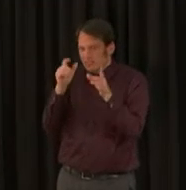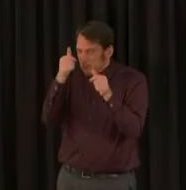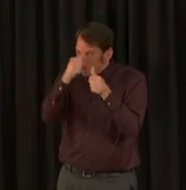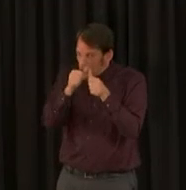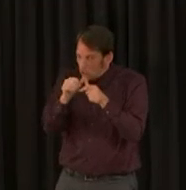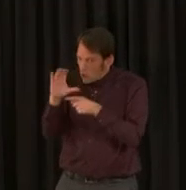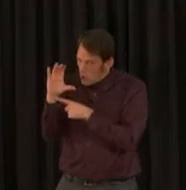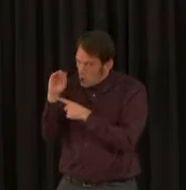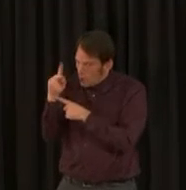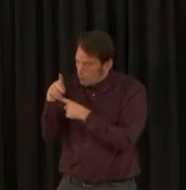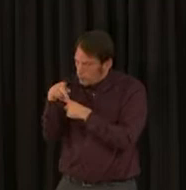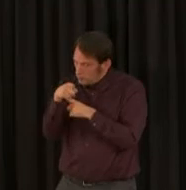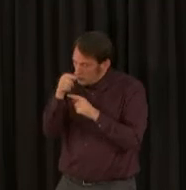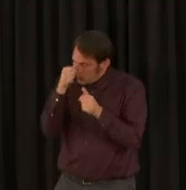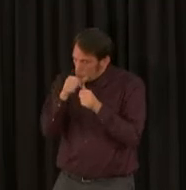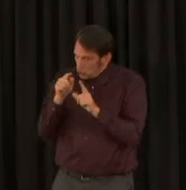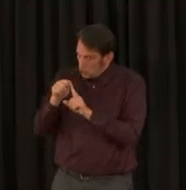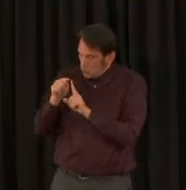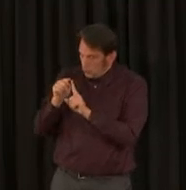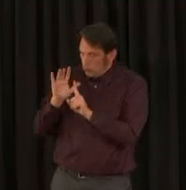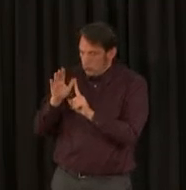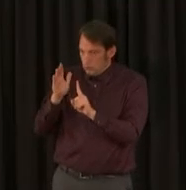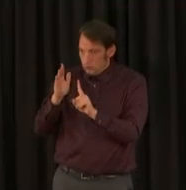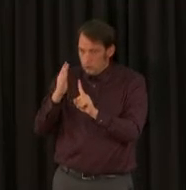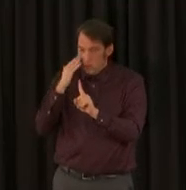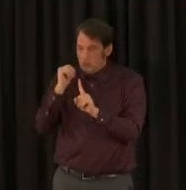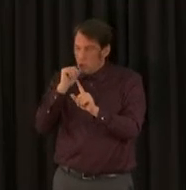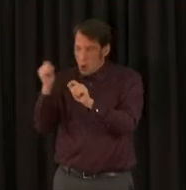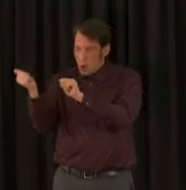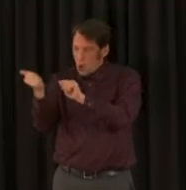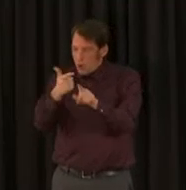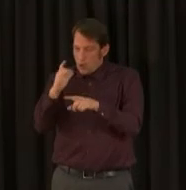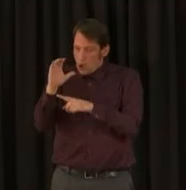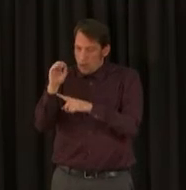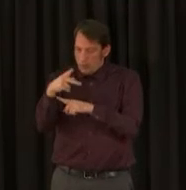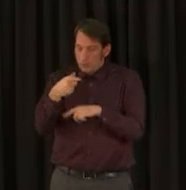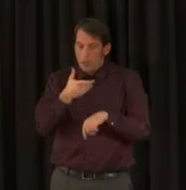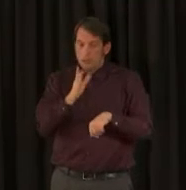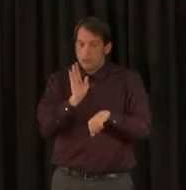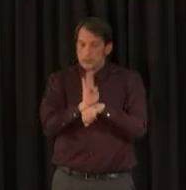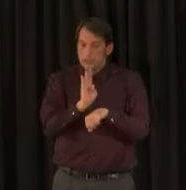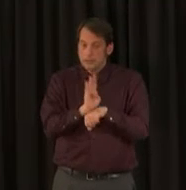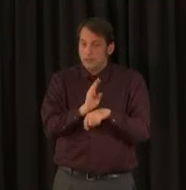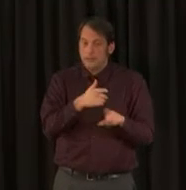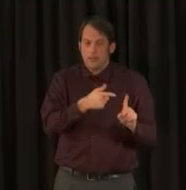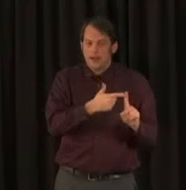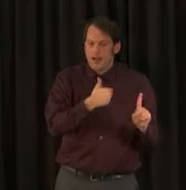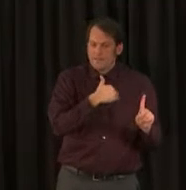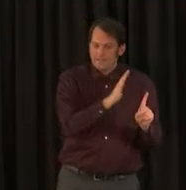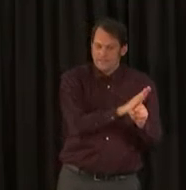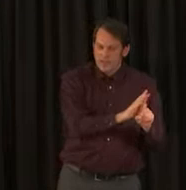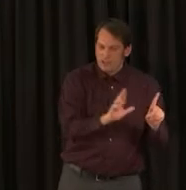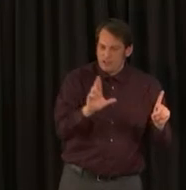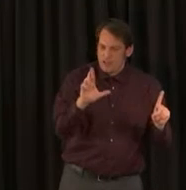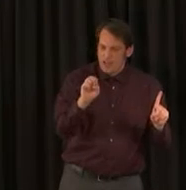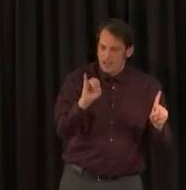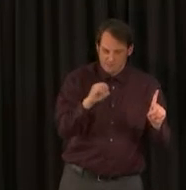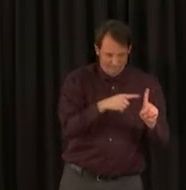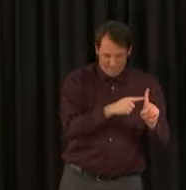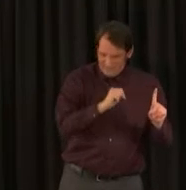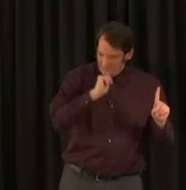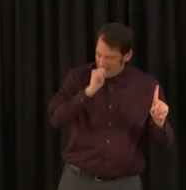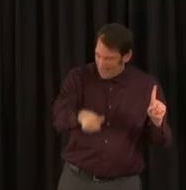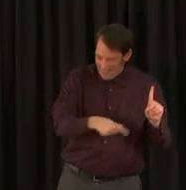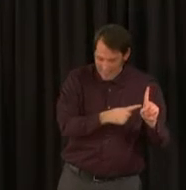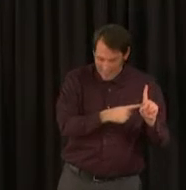have very well-named businesses like REI or Land O'Lakes Butter that are cooperatives in their business structure,